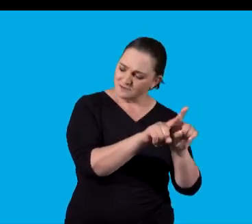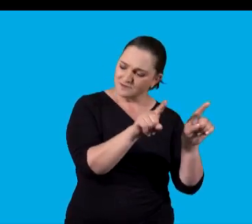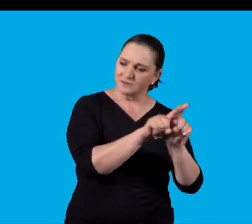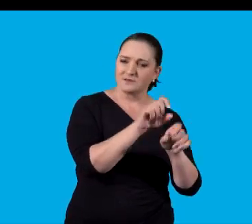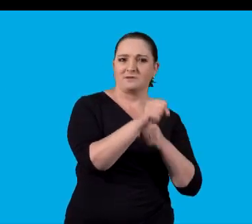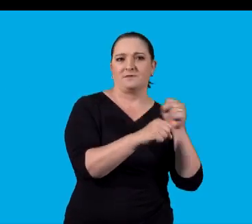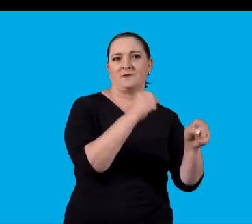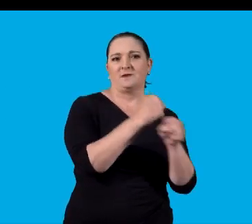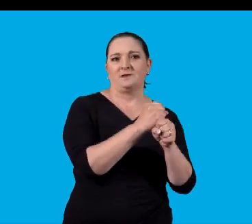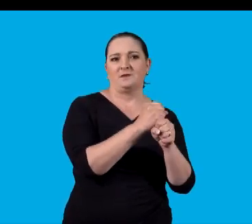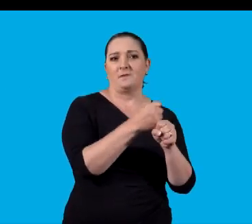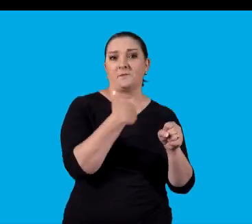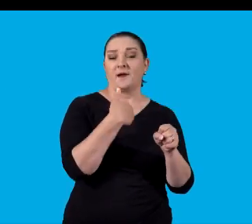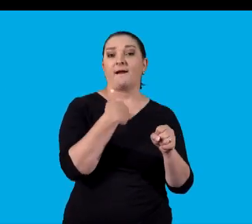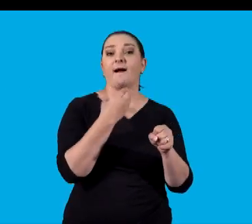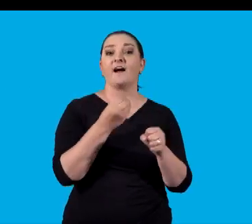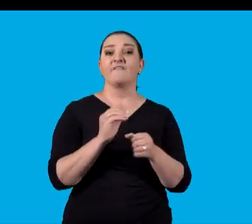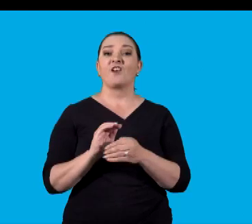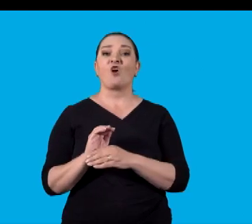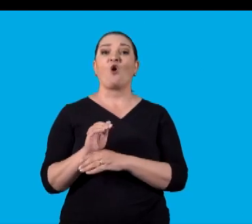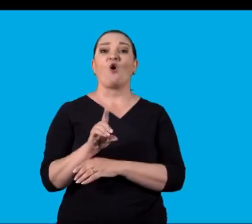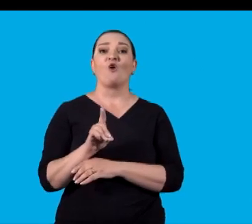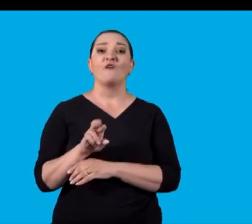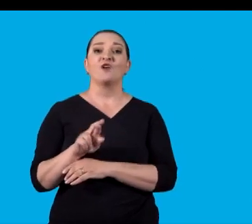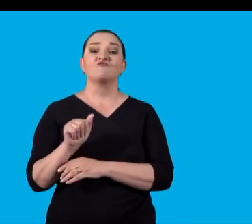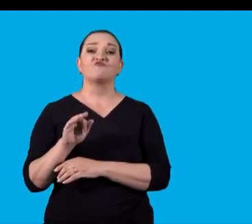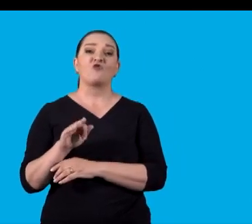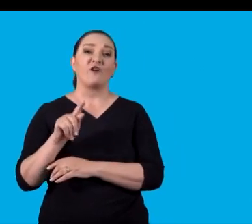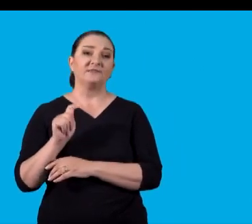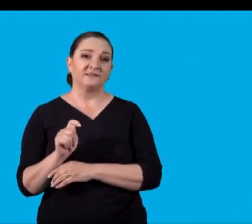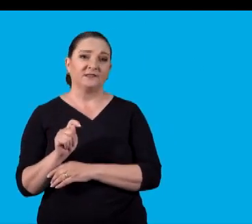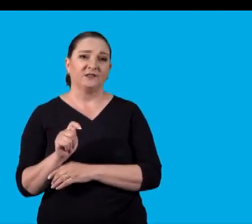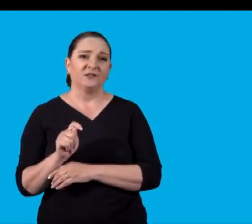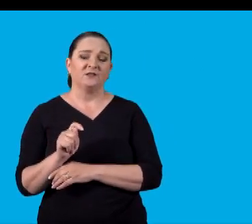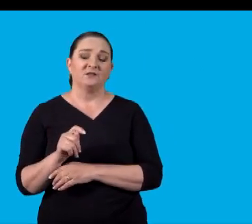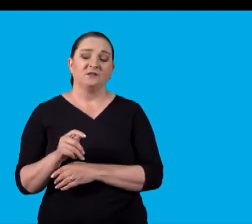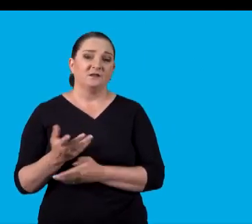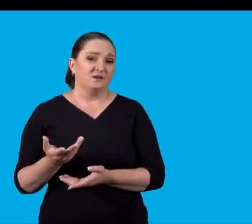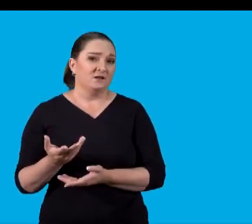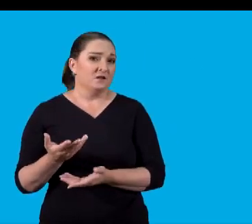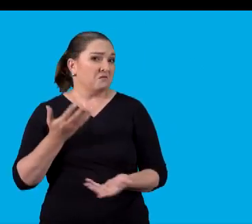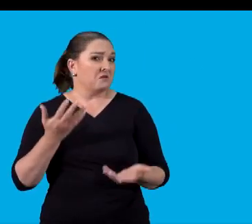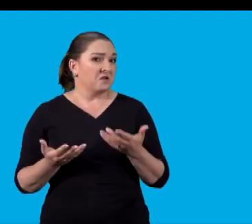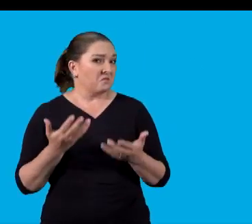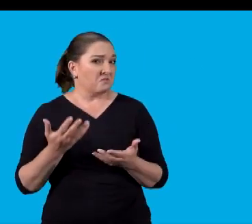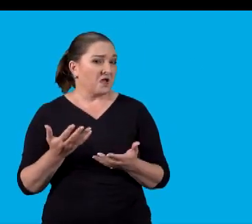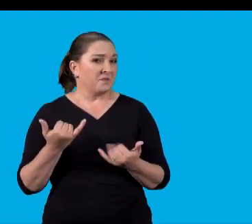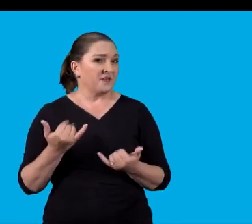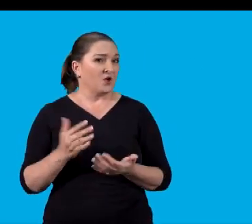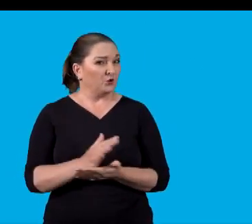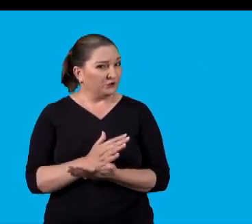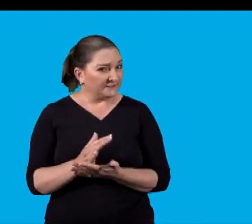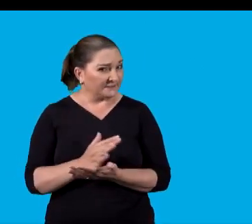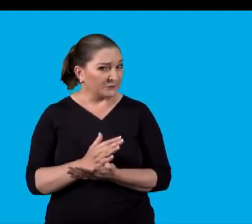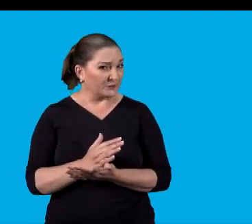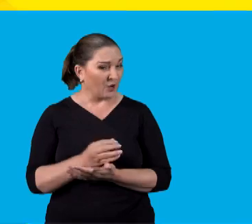But in the same year, I have a bank overdraft. This is where some of the learners will not record